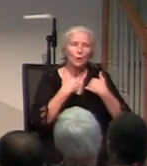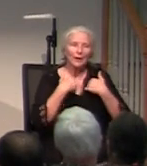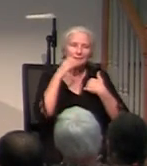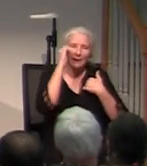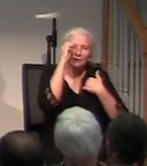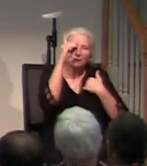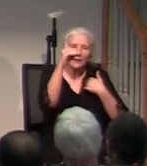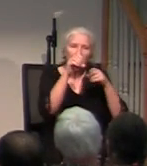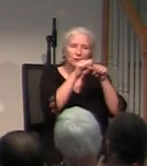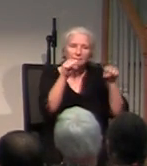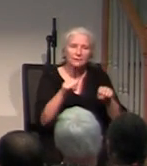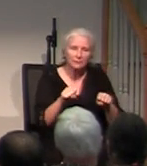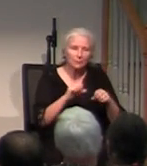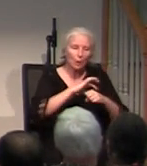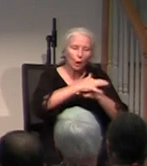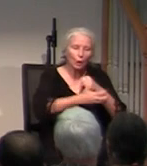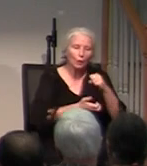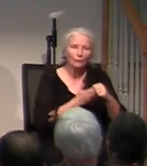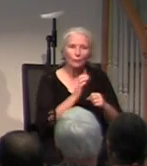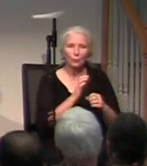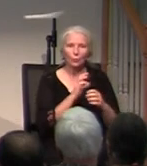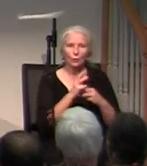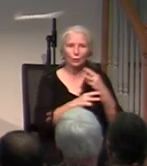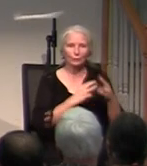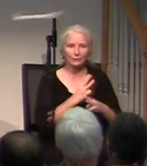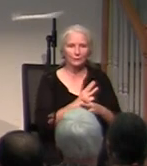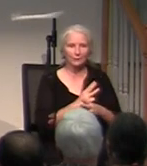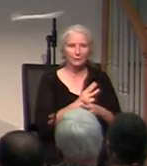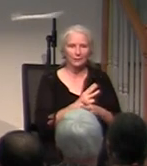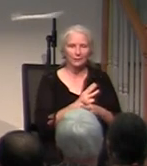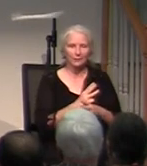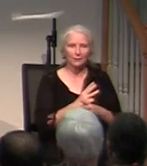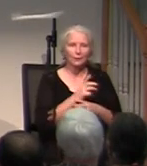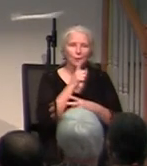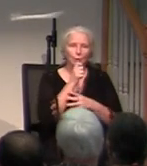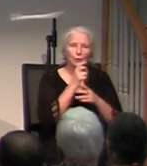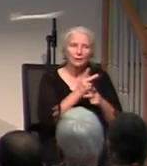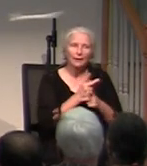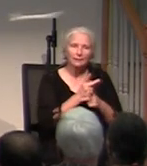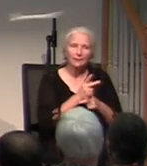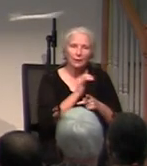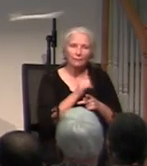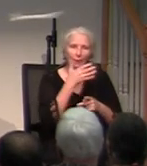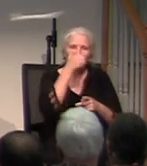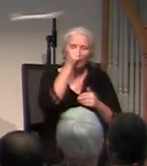has a view of God's character that's better than any other